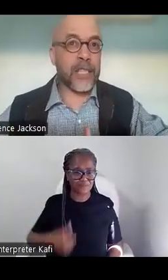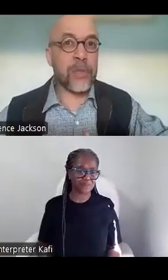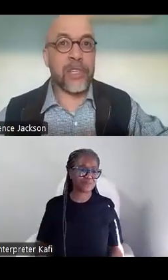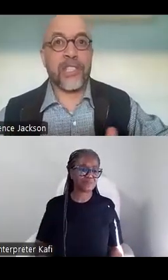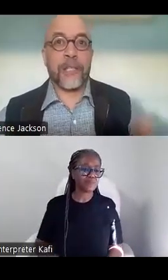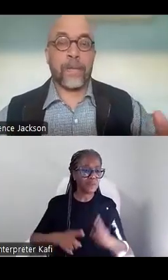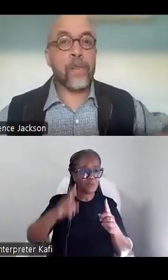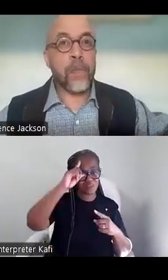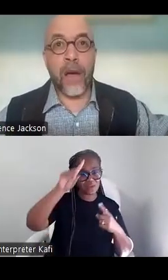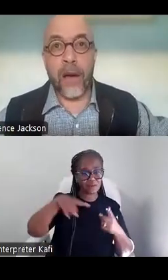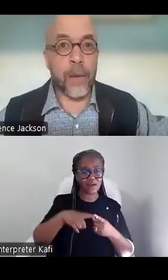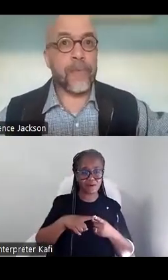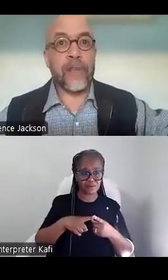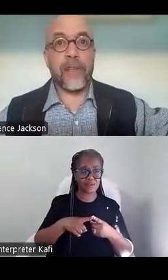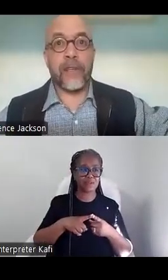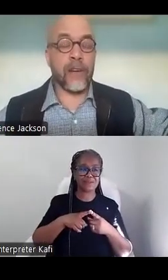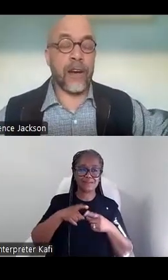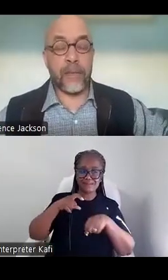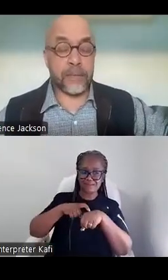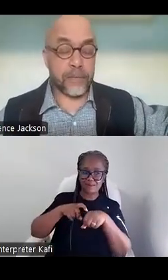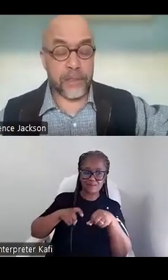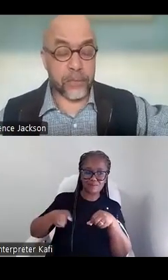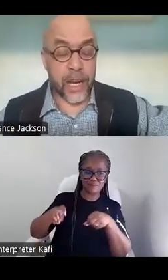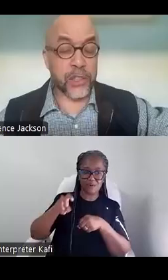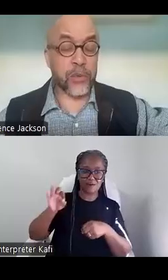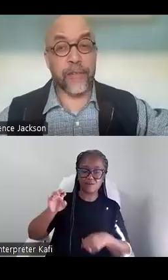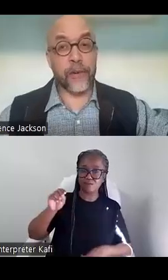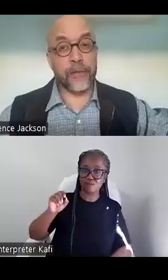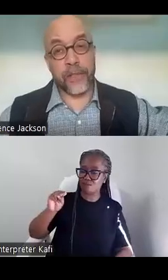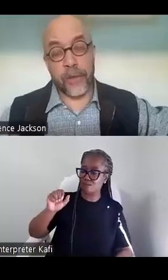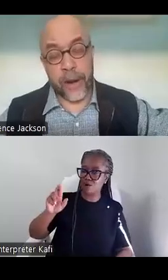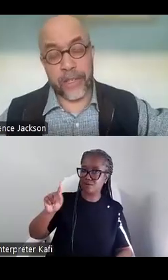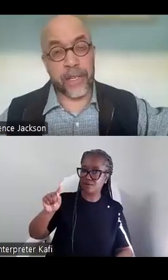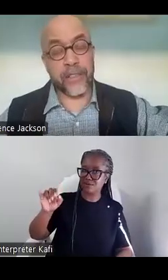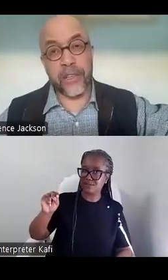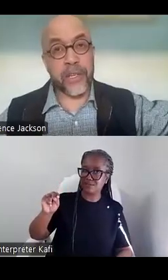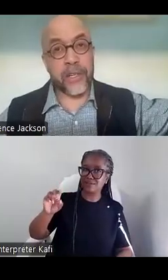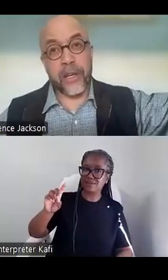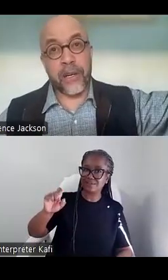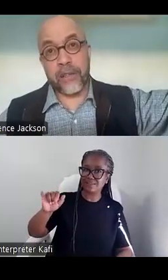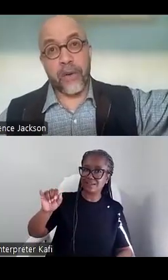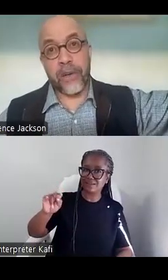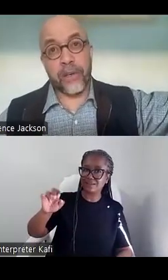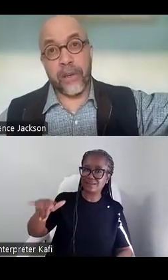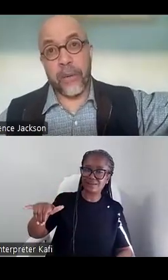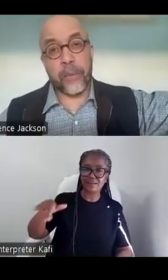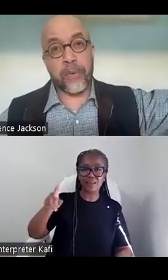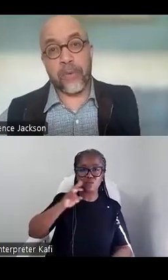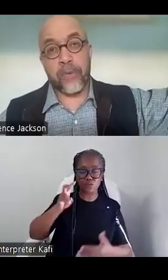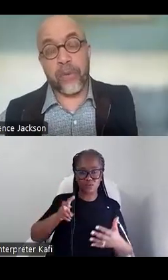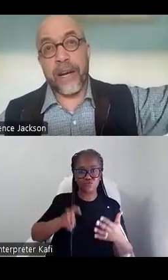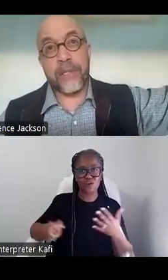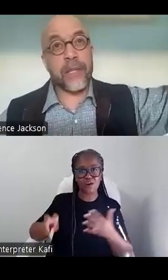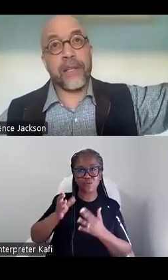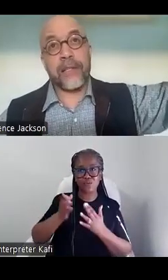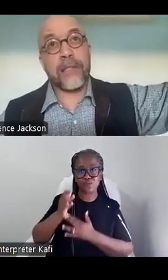an expedition up the Niger River, modern day Nigeria, going up